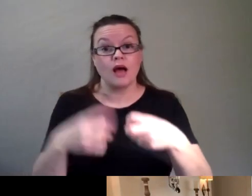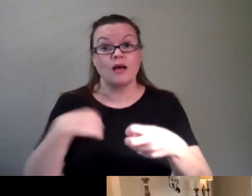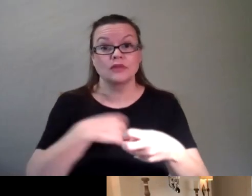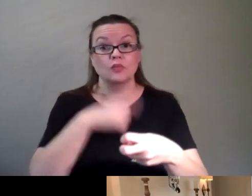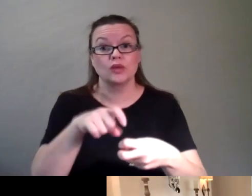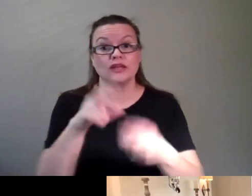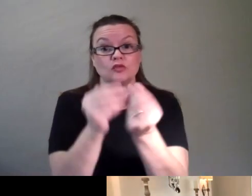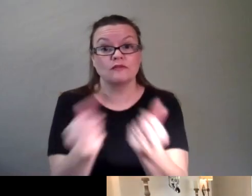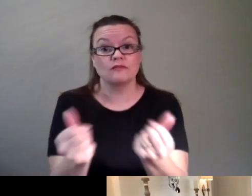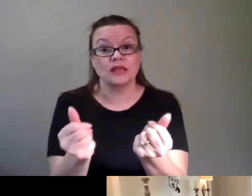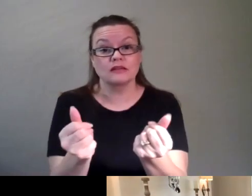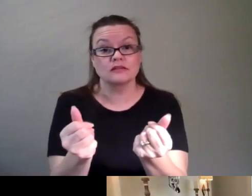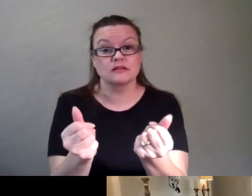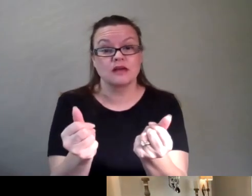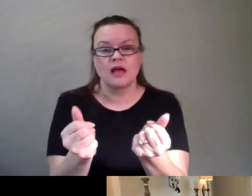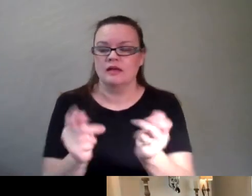work.